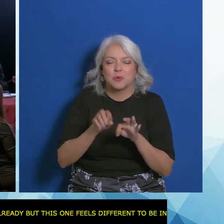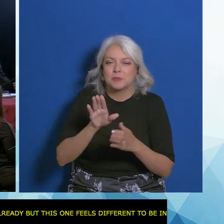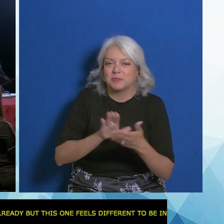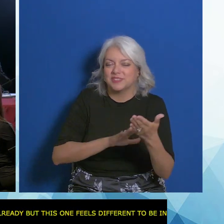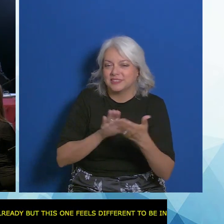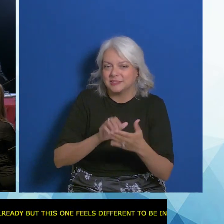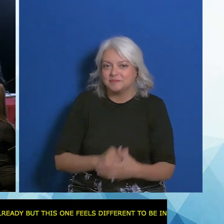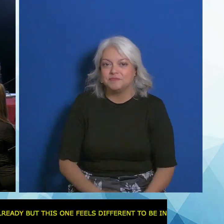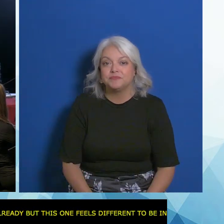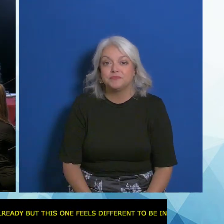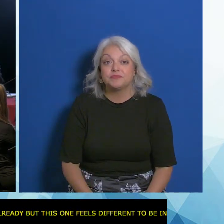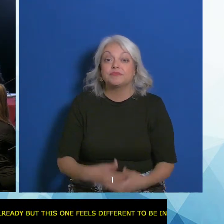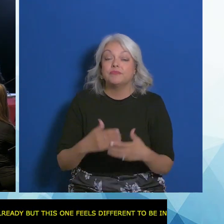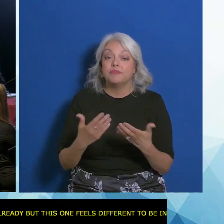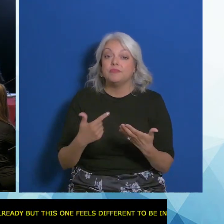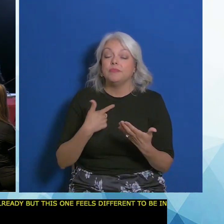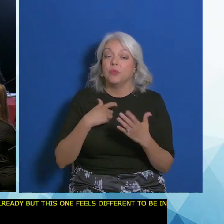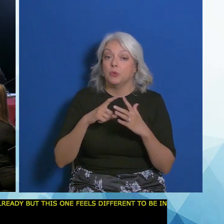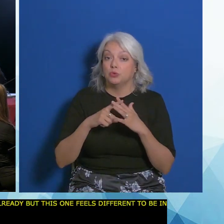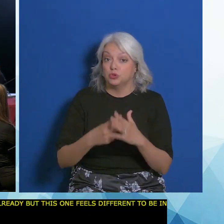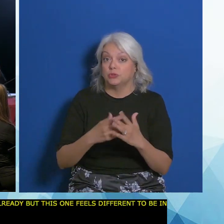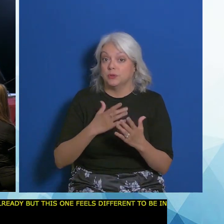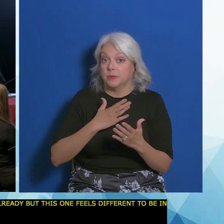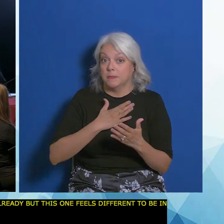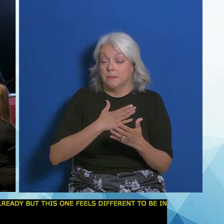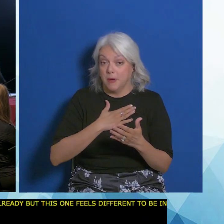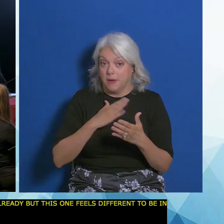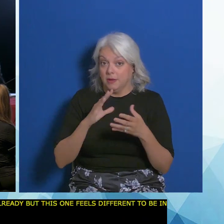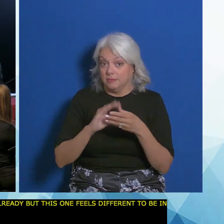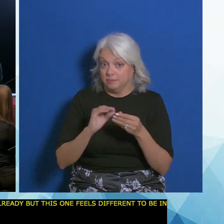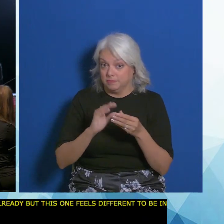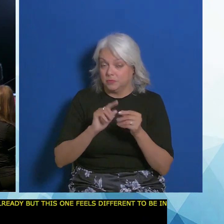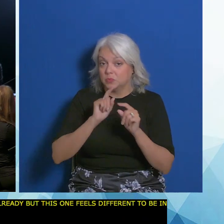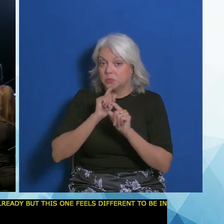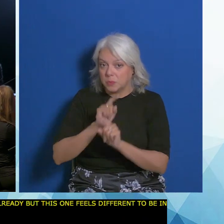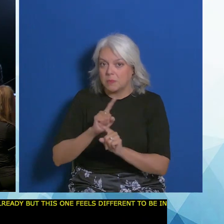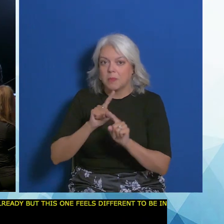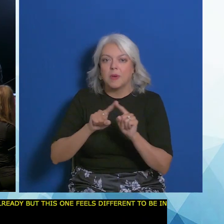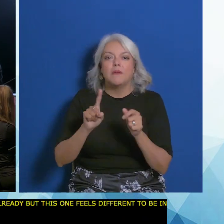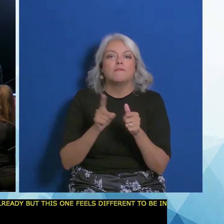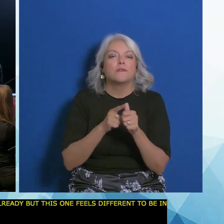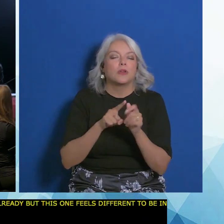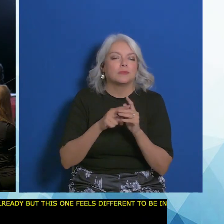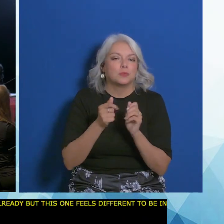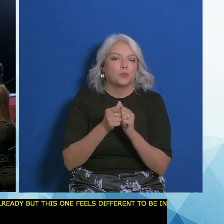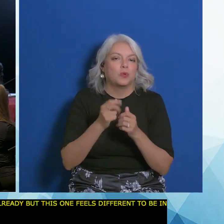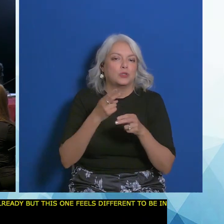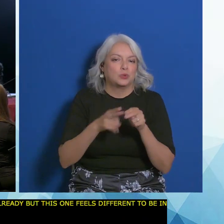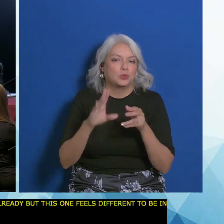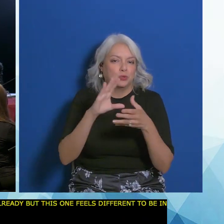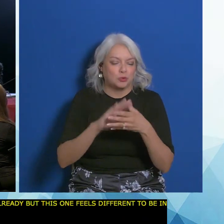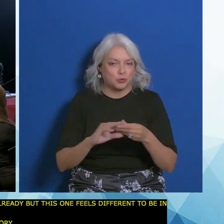So I will start off with my report, but first a short story.